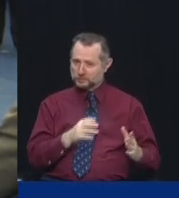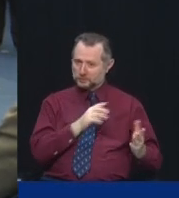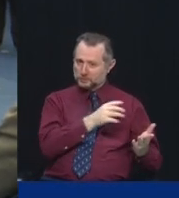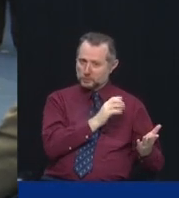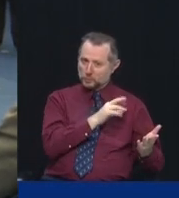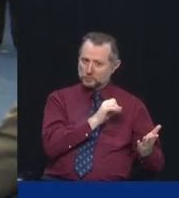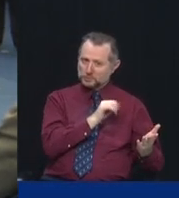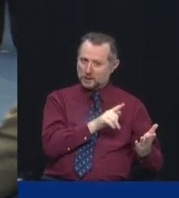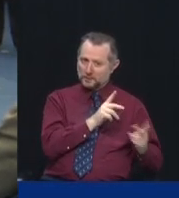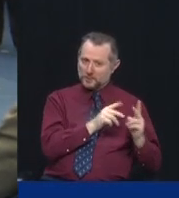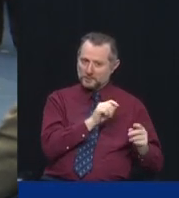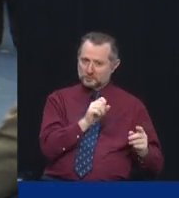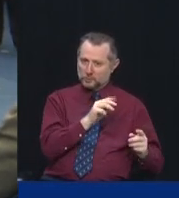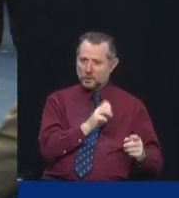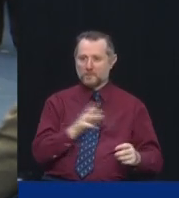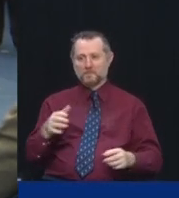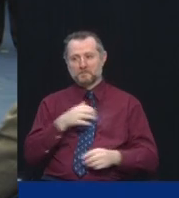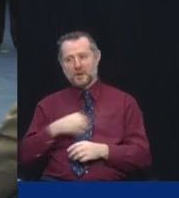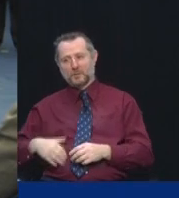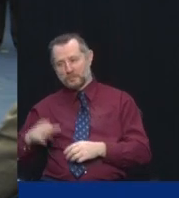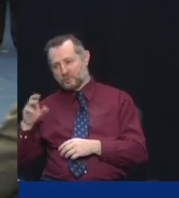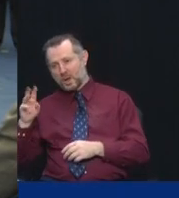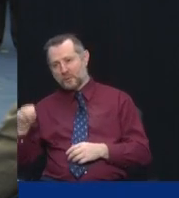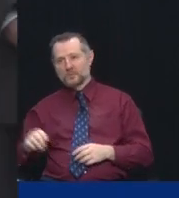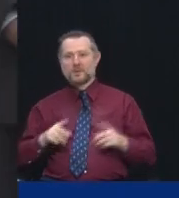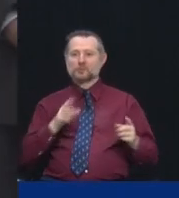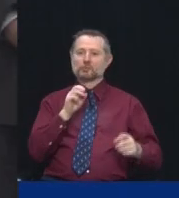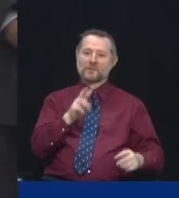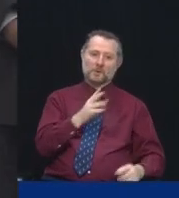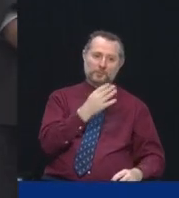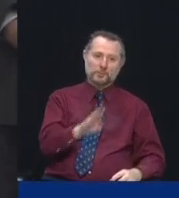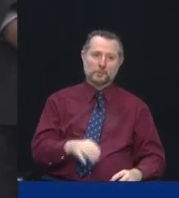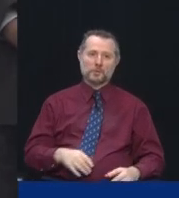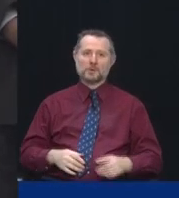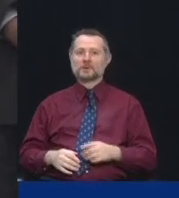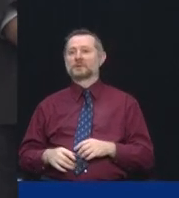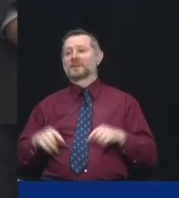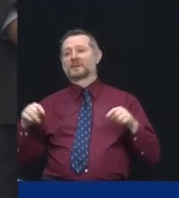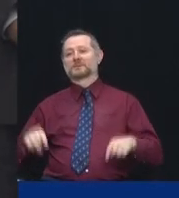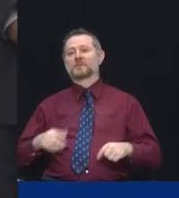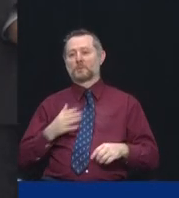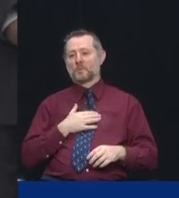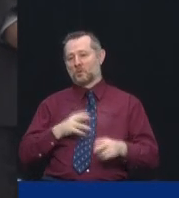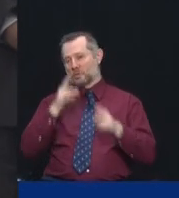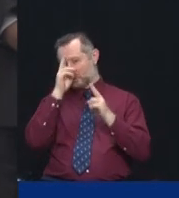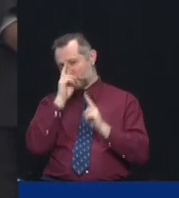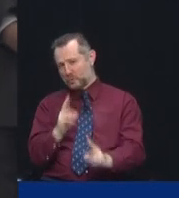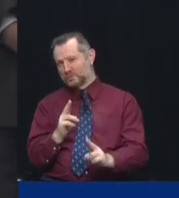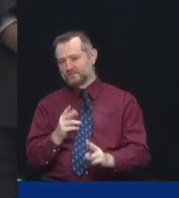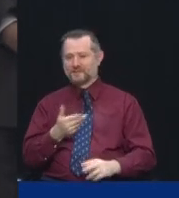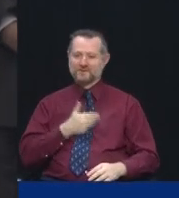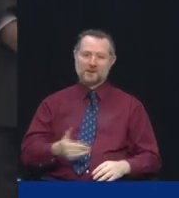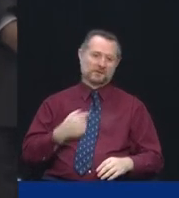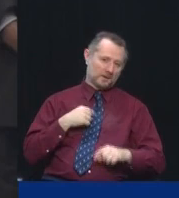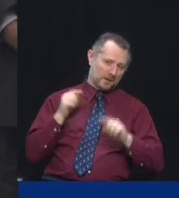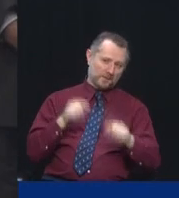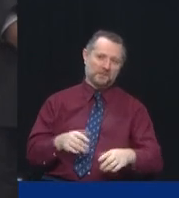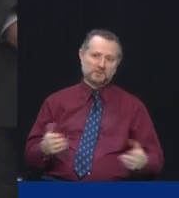Brown, Reverend Blue. It is an honor to be here with you on this very special